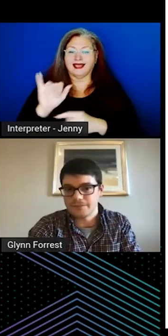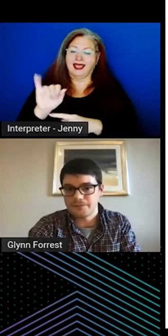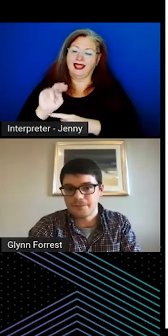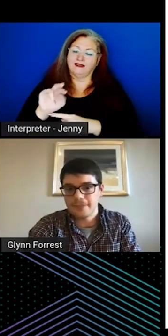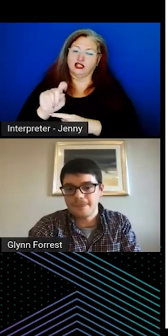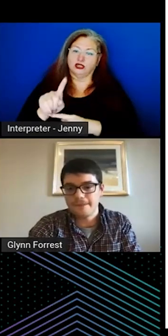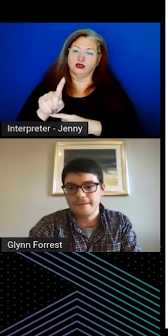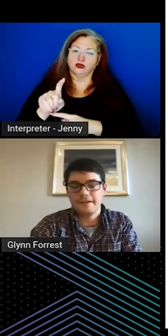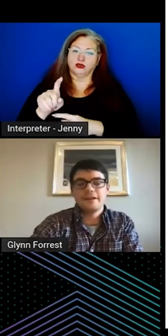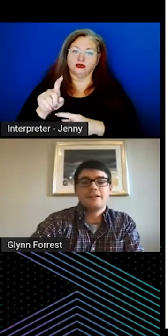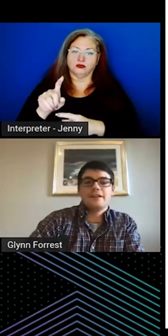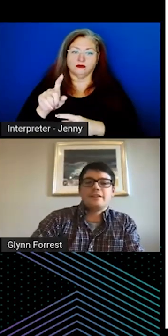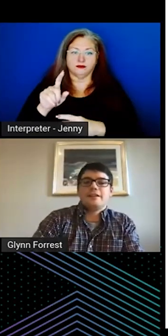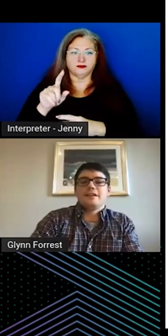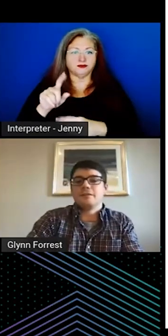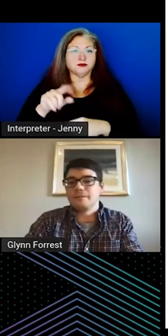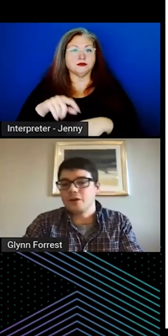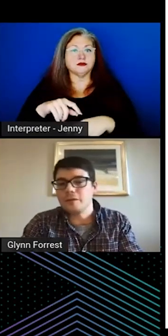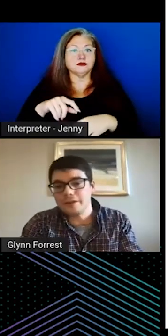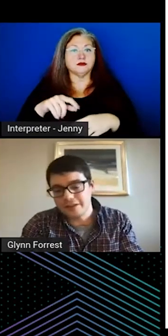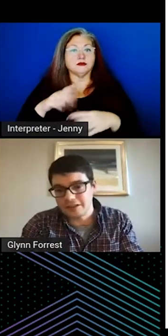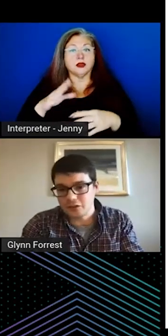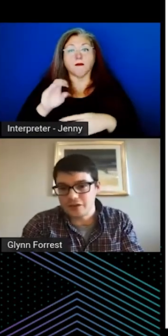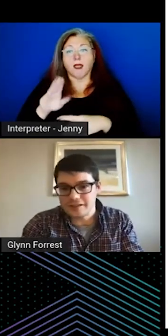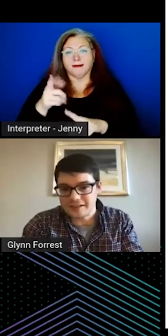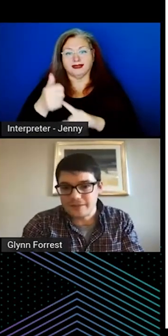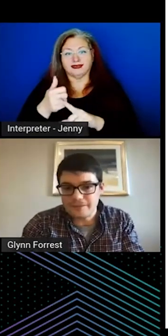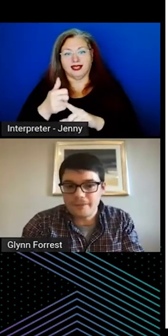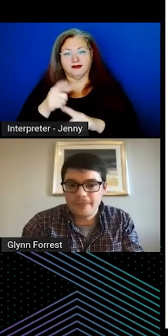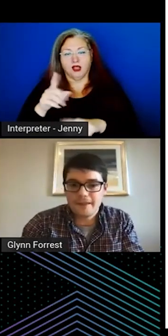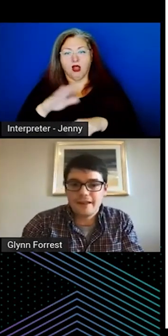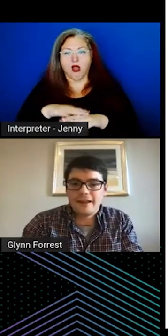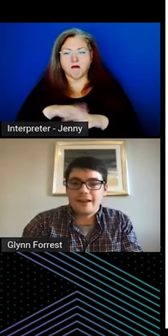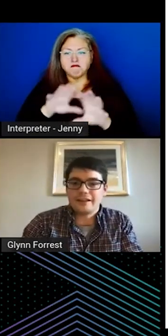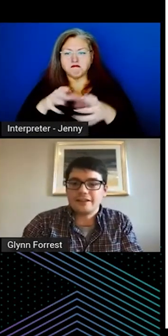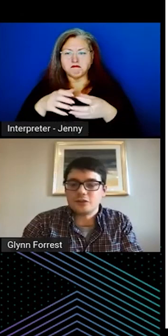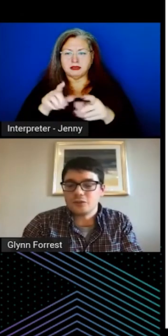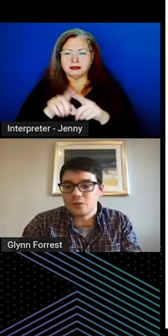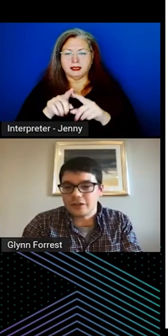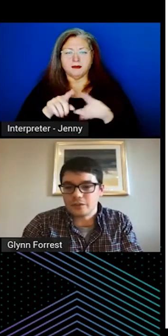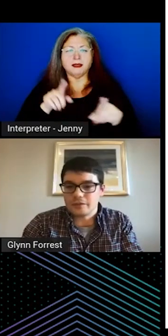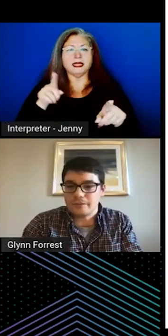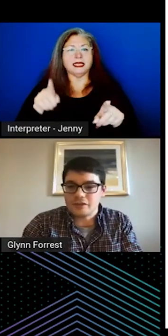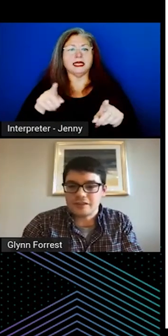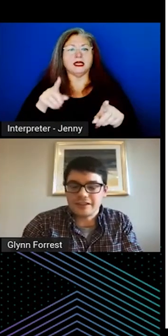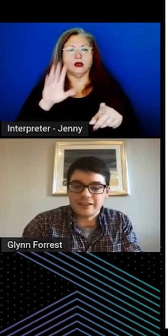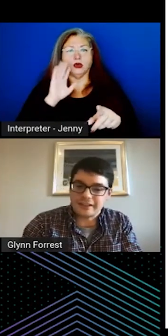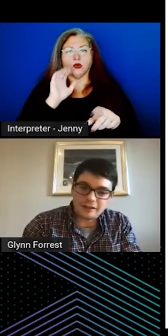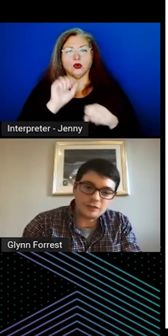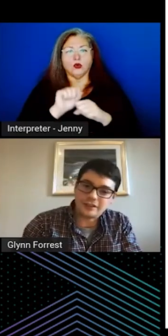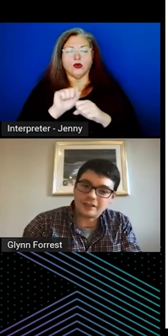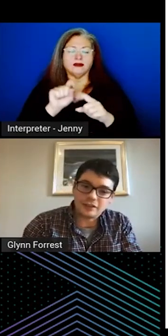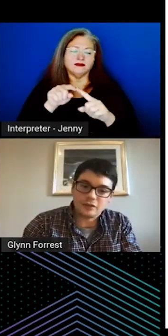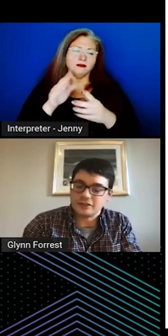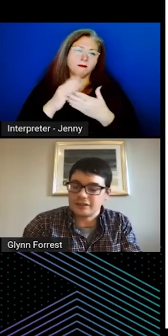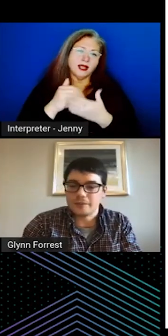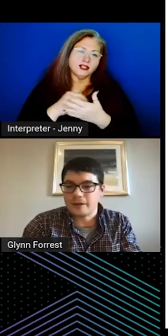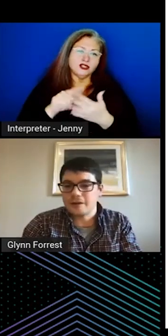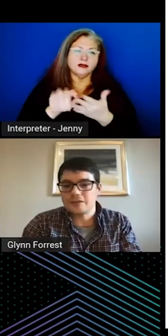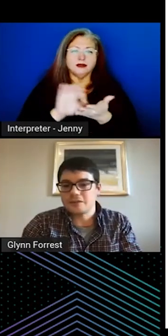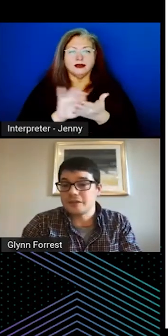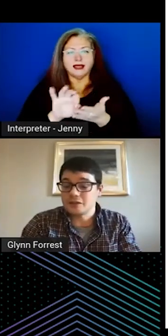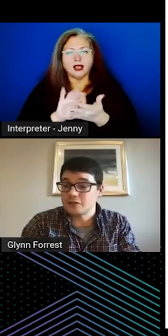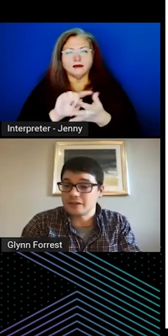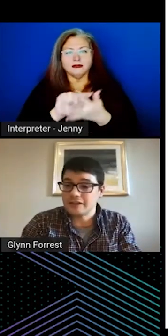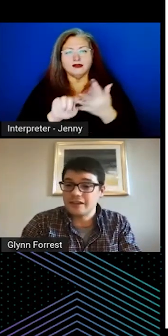team. Now, Bob is on this team, and he is going to work with budgeting and accounting and all these other